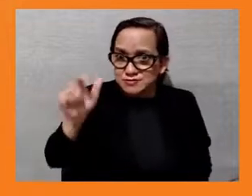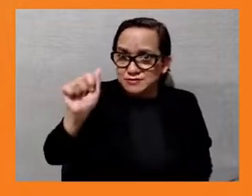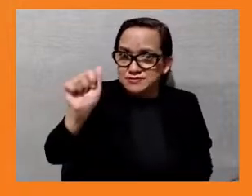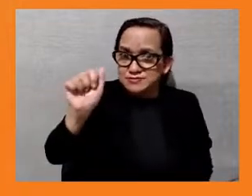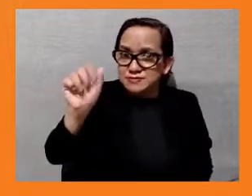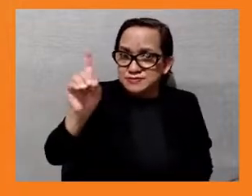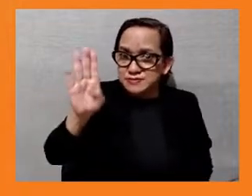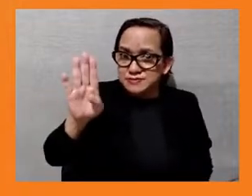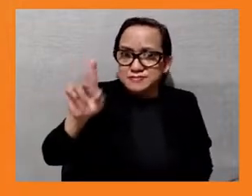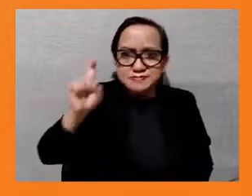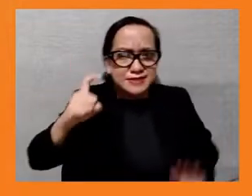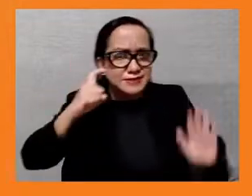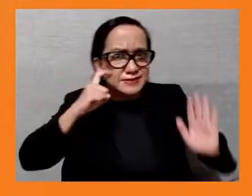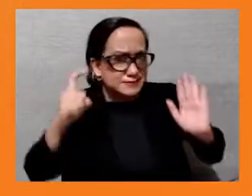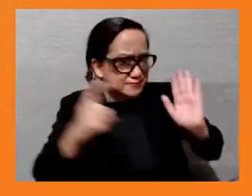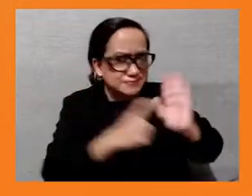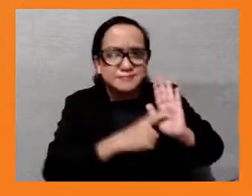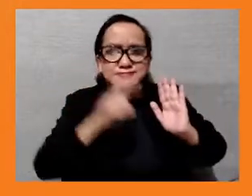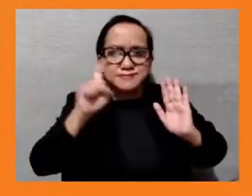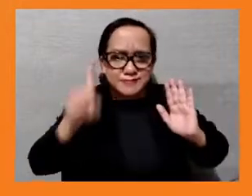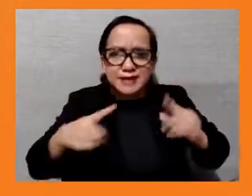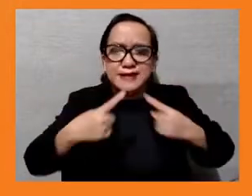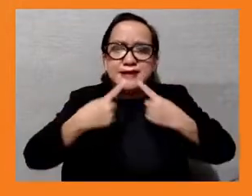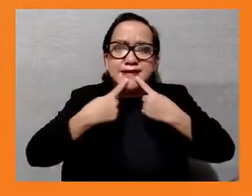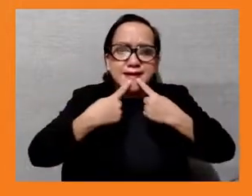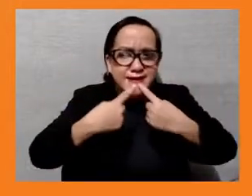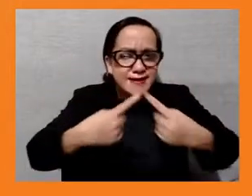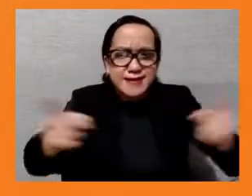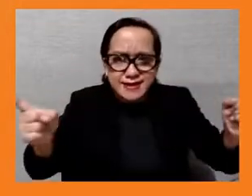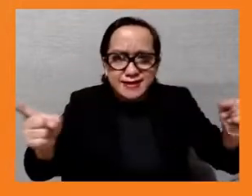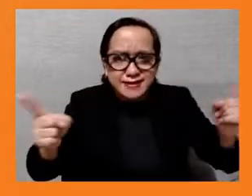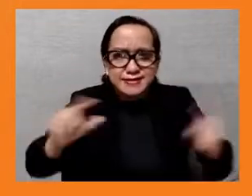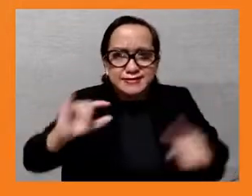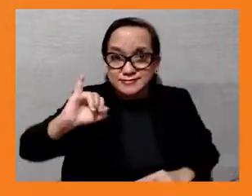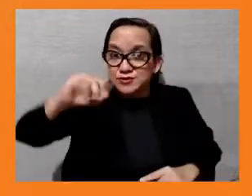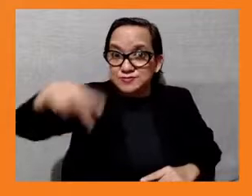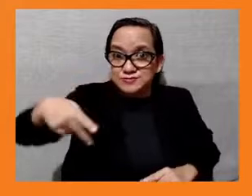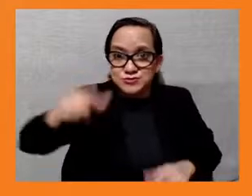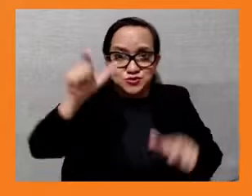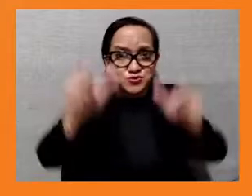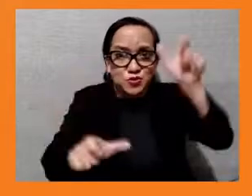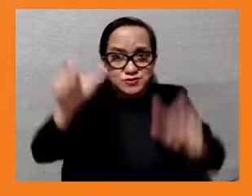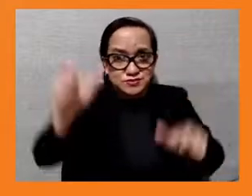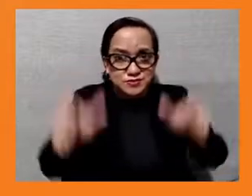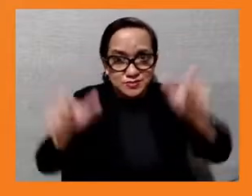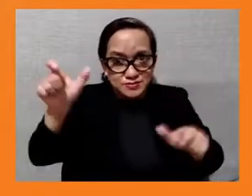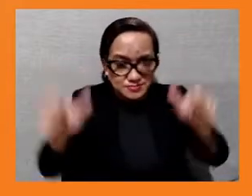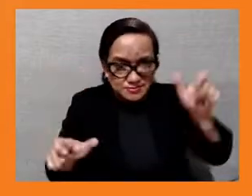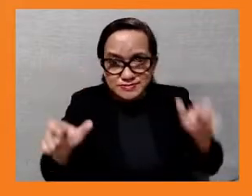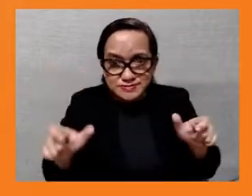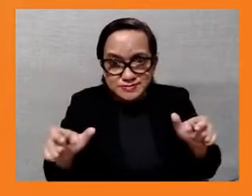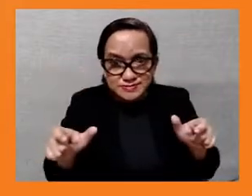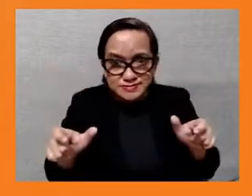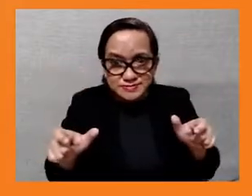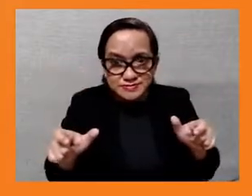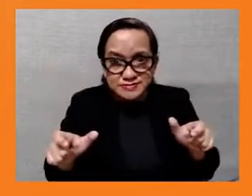Usually, from my experience and studies, some of the violations happen at the